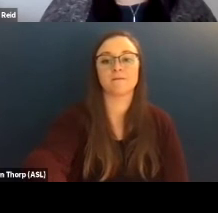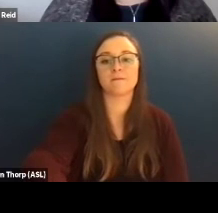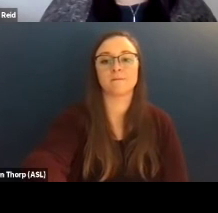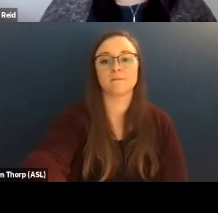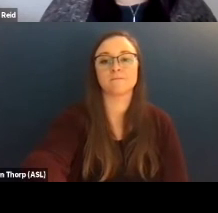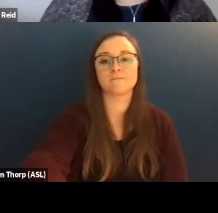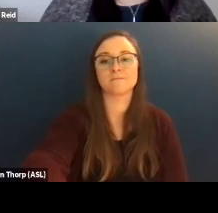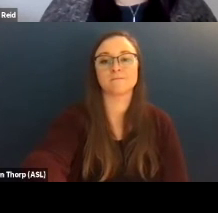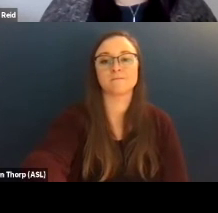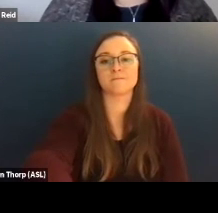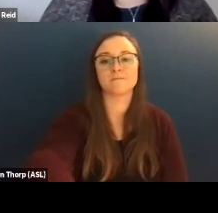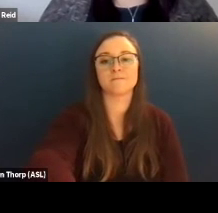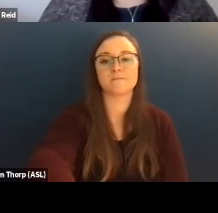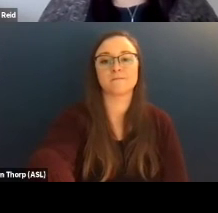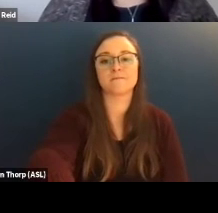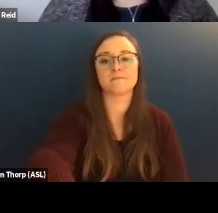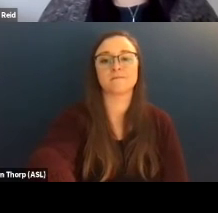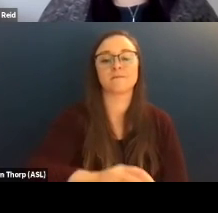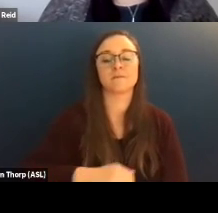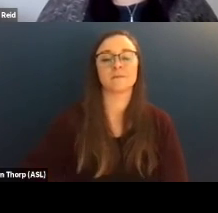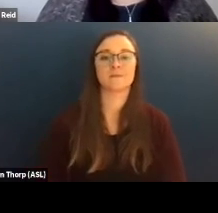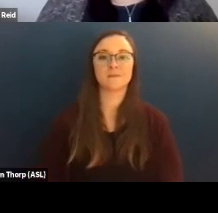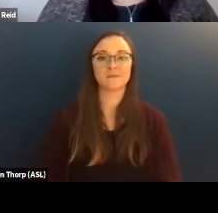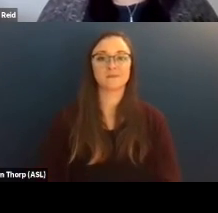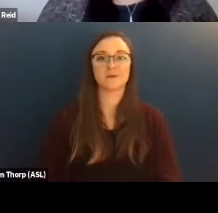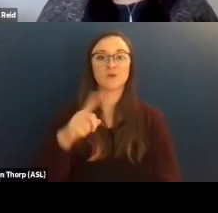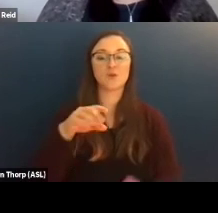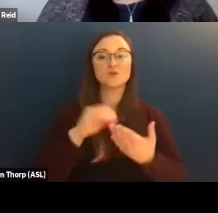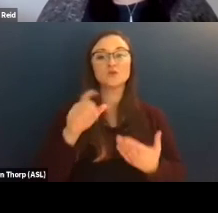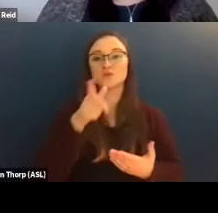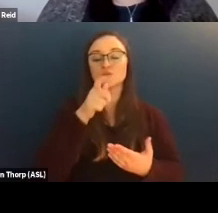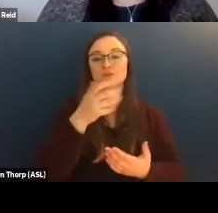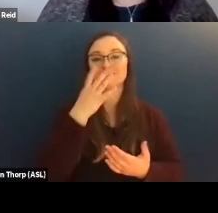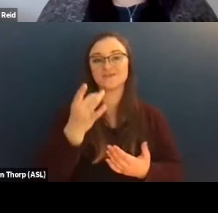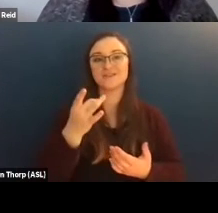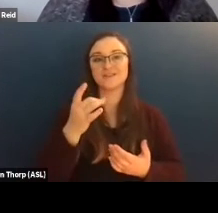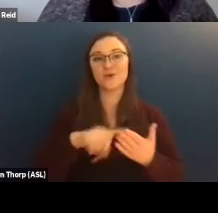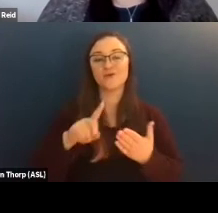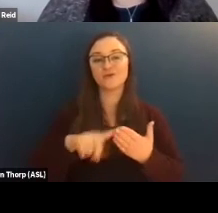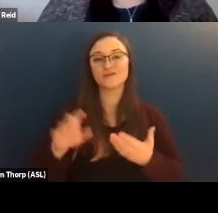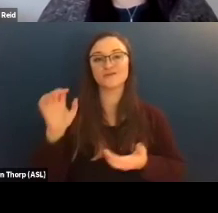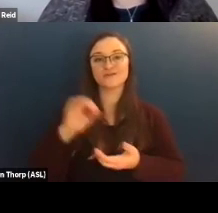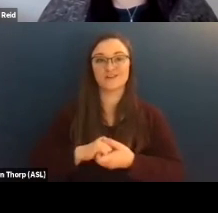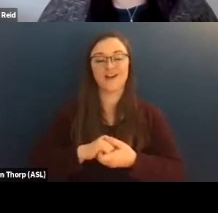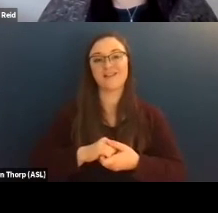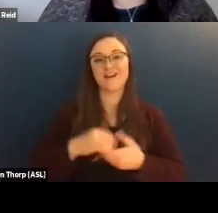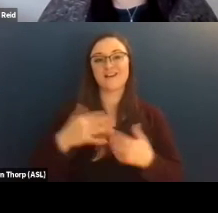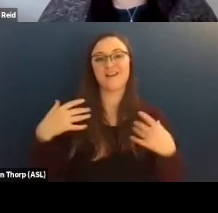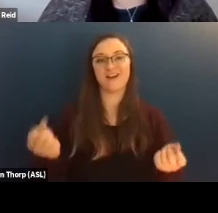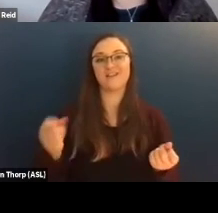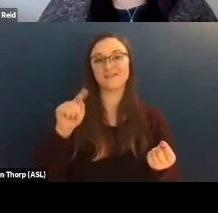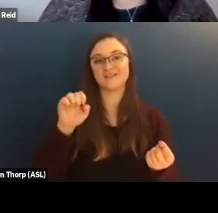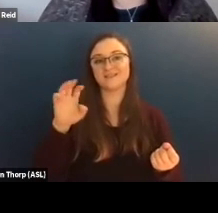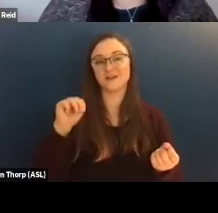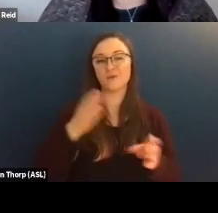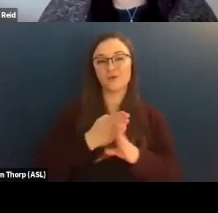Okay. I just feel like I'm talking. But especially those students who are interested in our research, allied health, STEM career path,